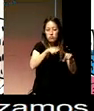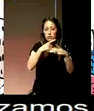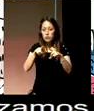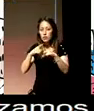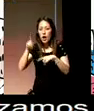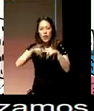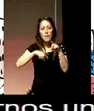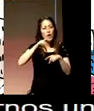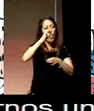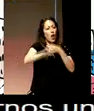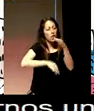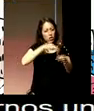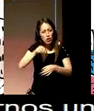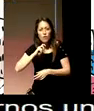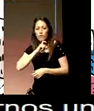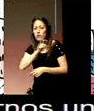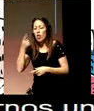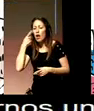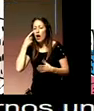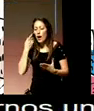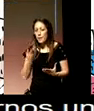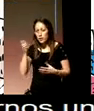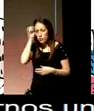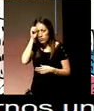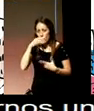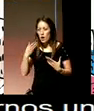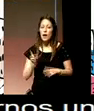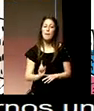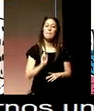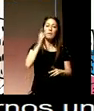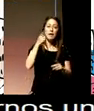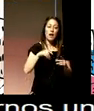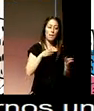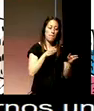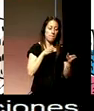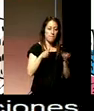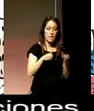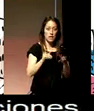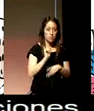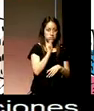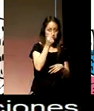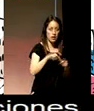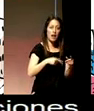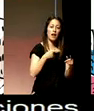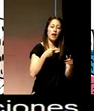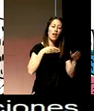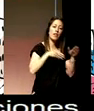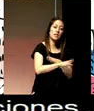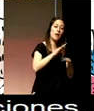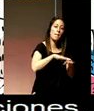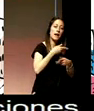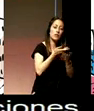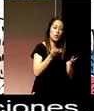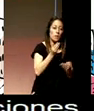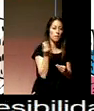The first part was to improve the accessibility for all to sites and public spaces in the historical city.